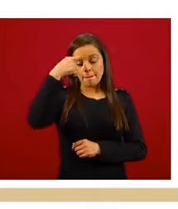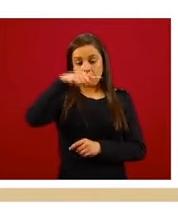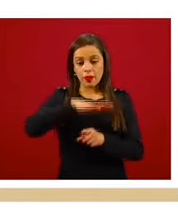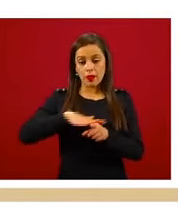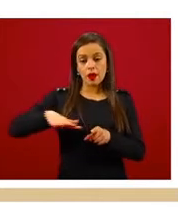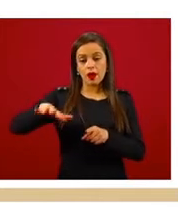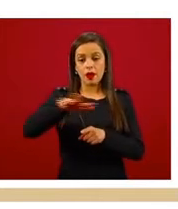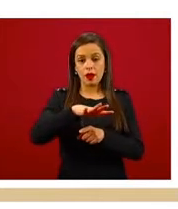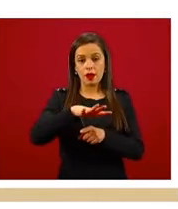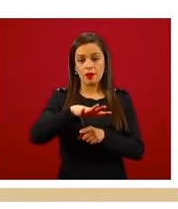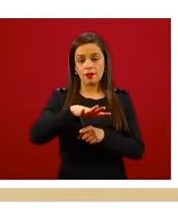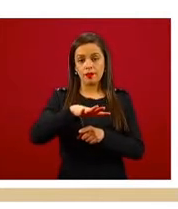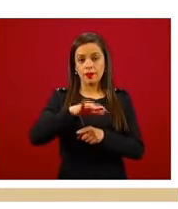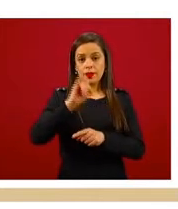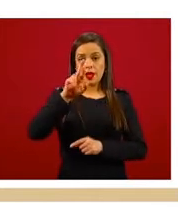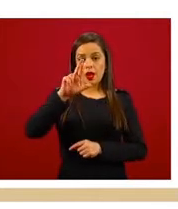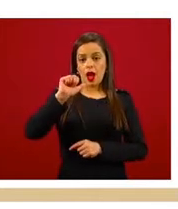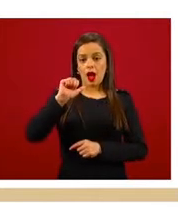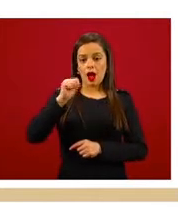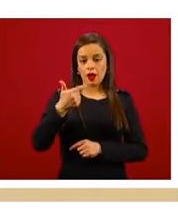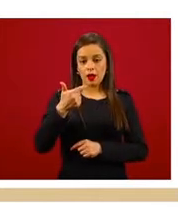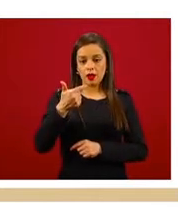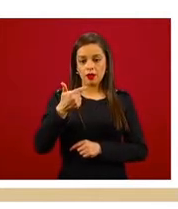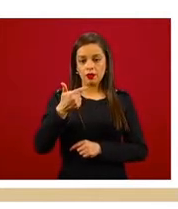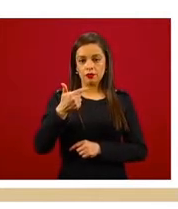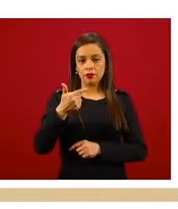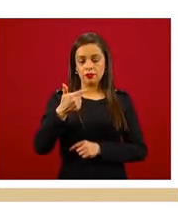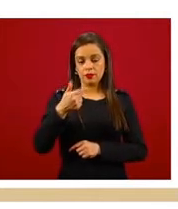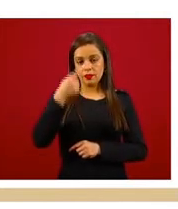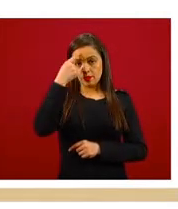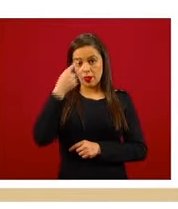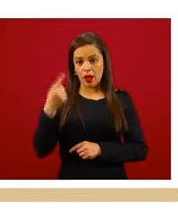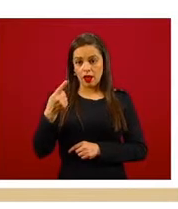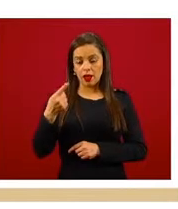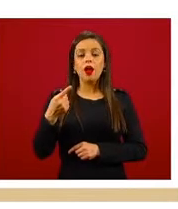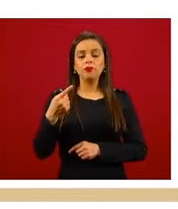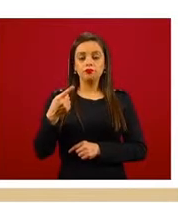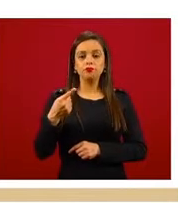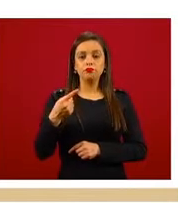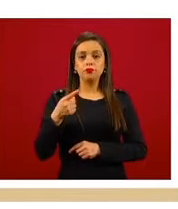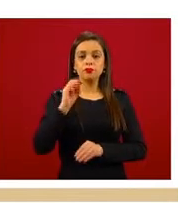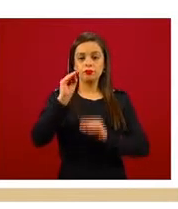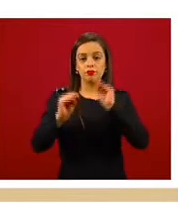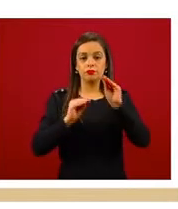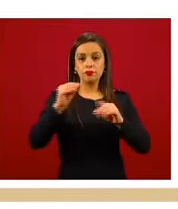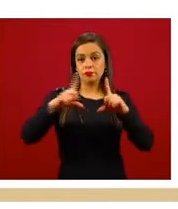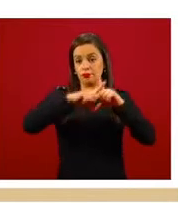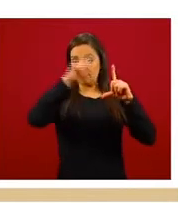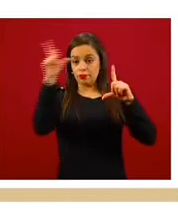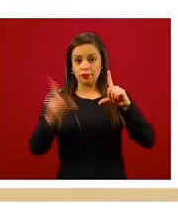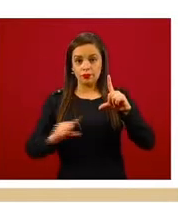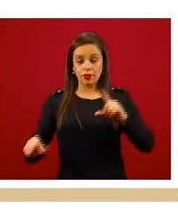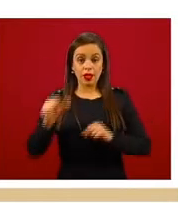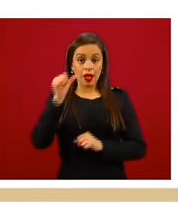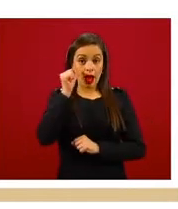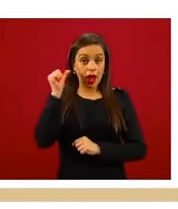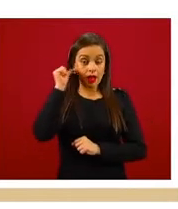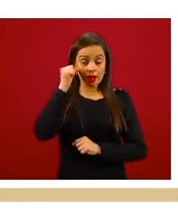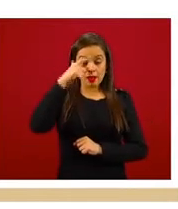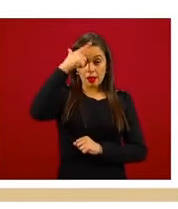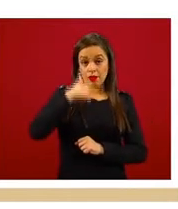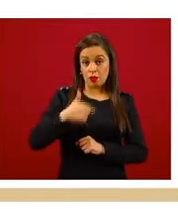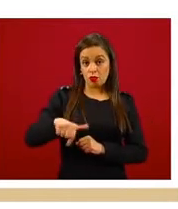23,213 available beds for IRAG that were prepared under this program, we